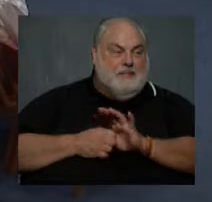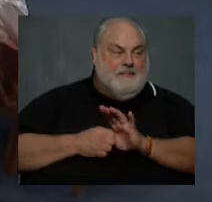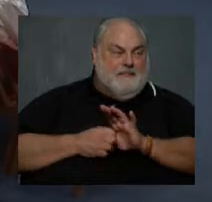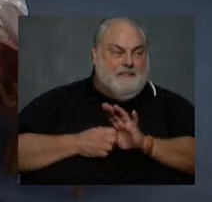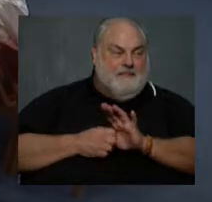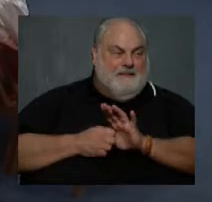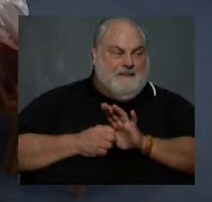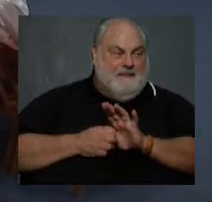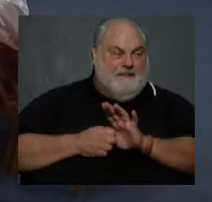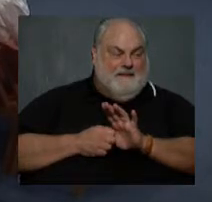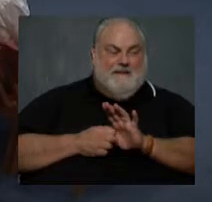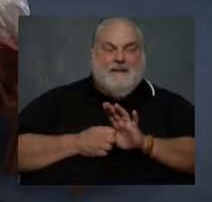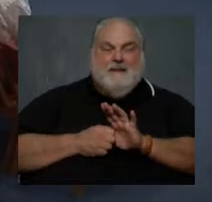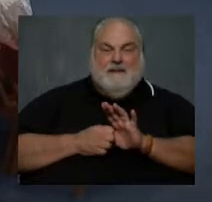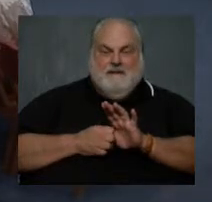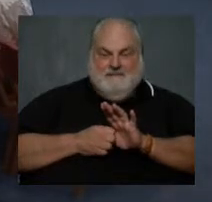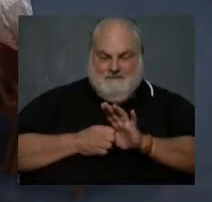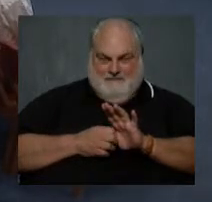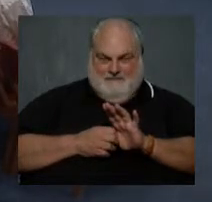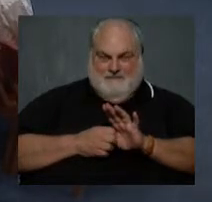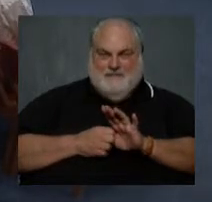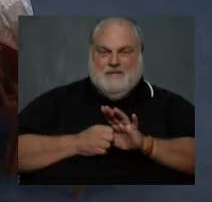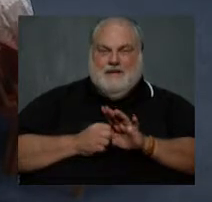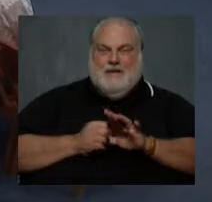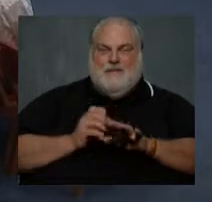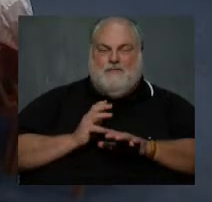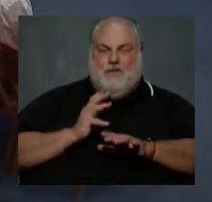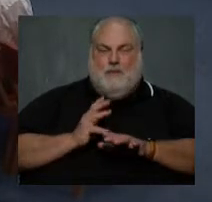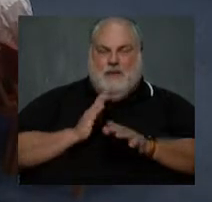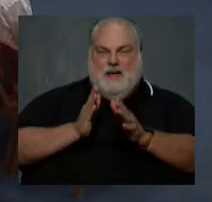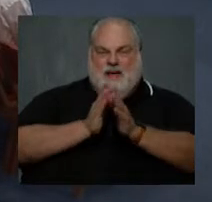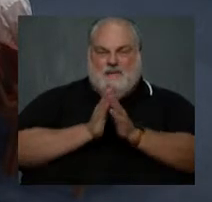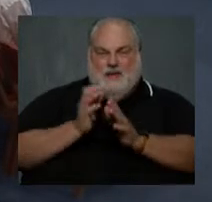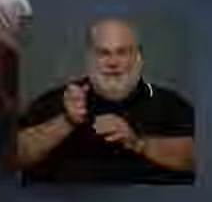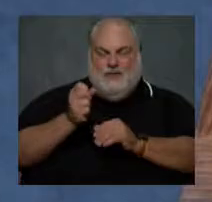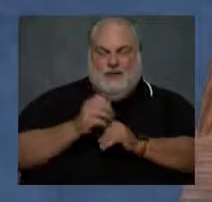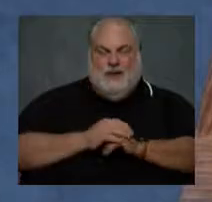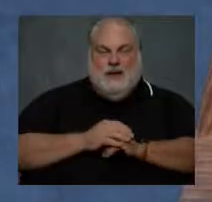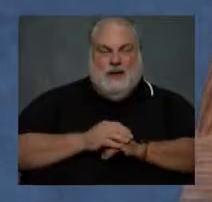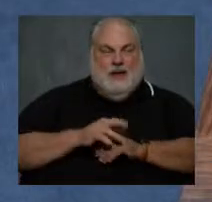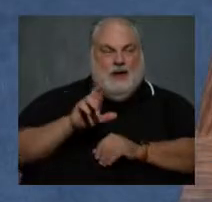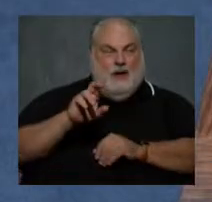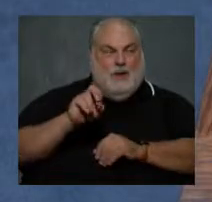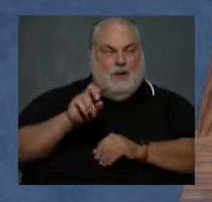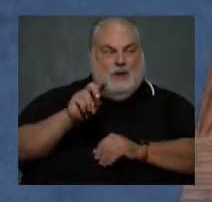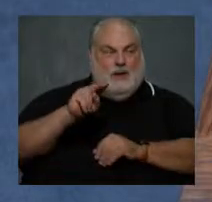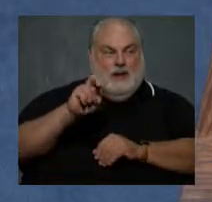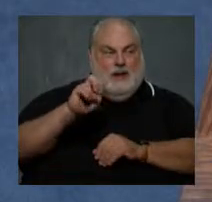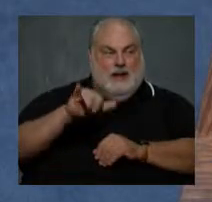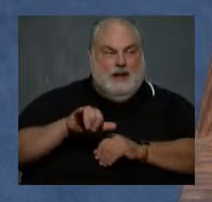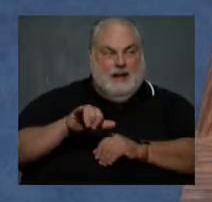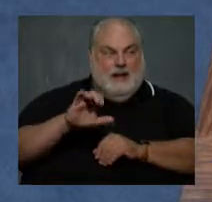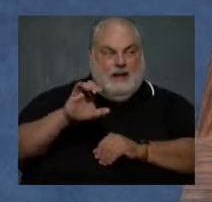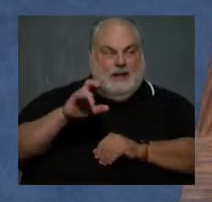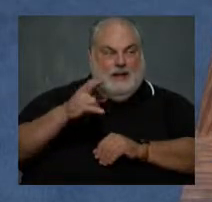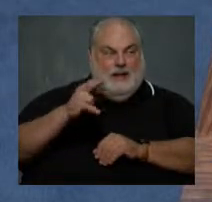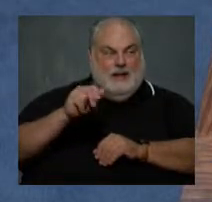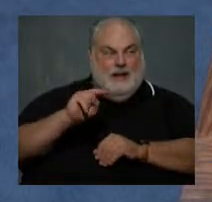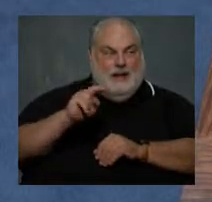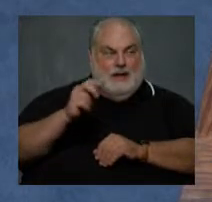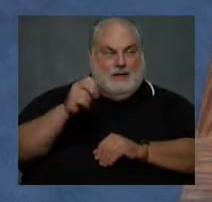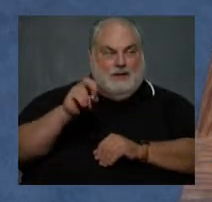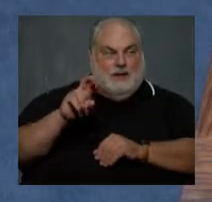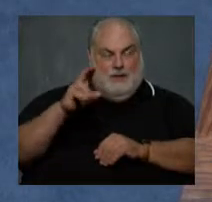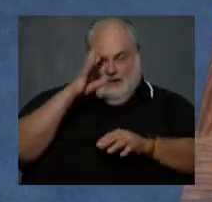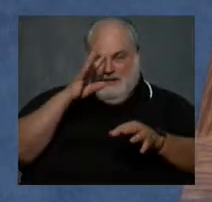Would you get up and formally state your name and for the record and ask for the deferral, please? My name is Rodney Chandler. Mr. Chairman, other commission members,